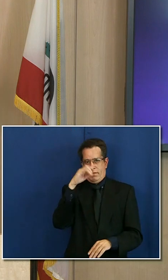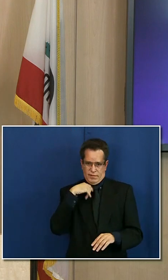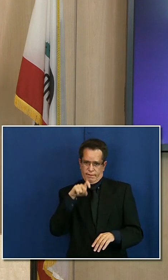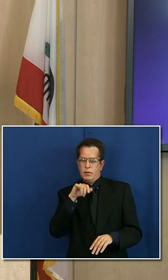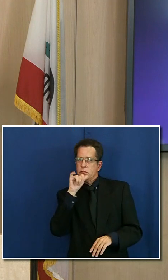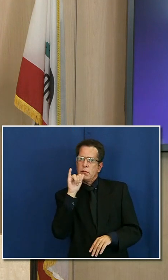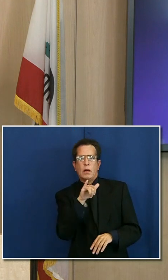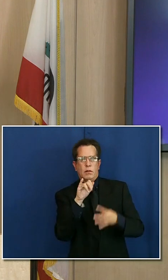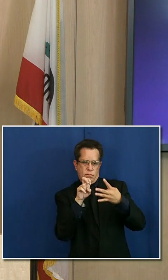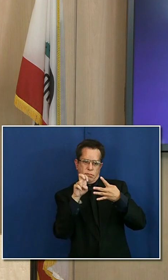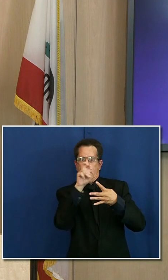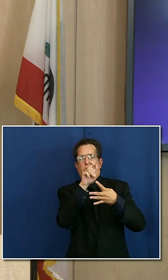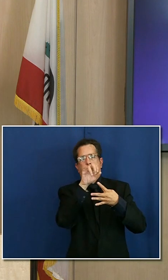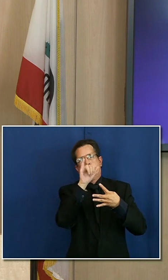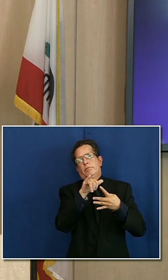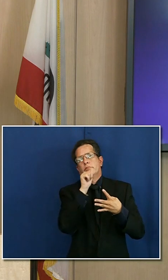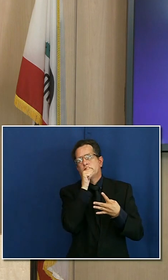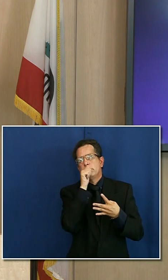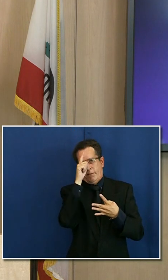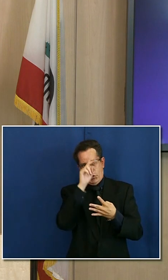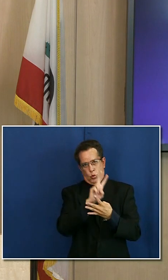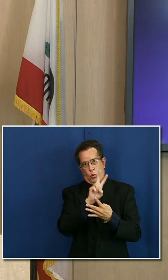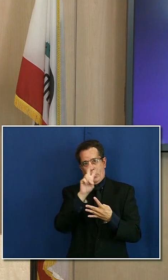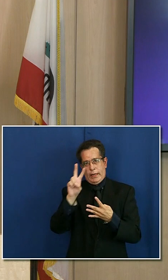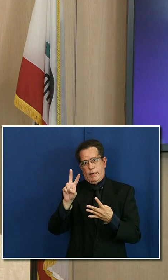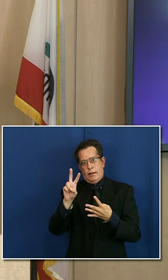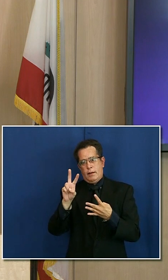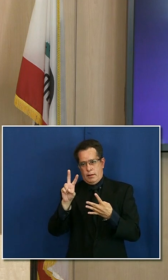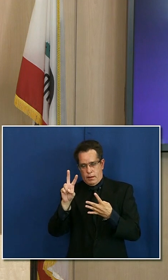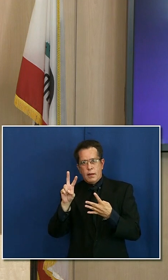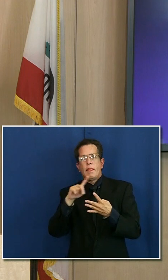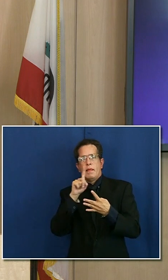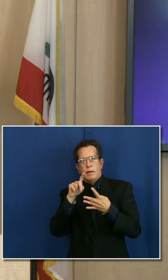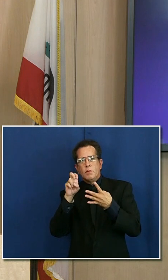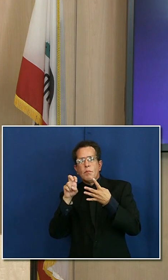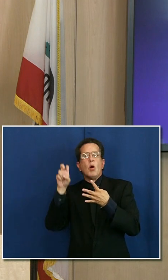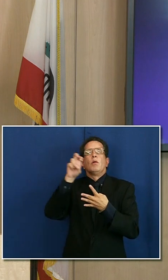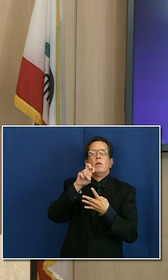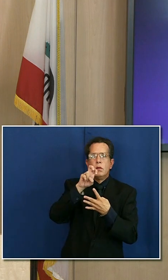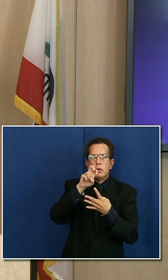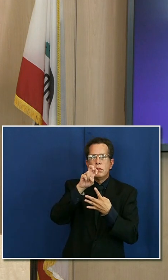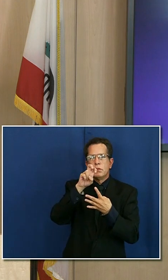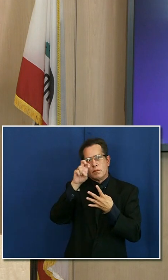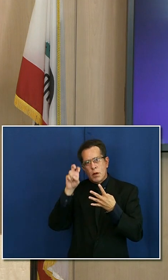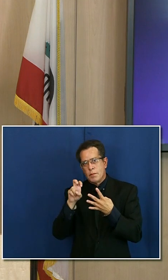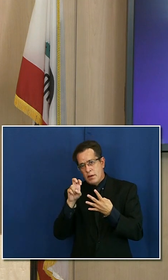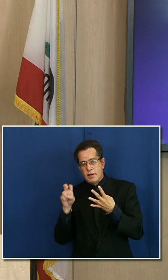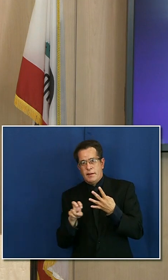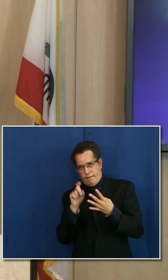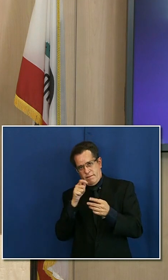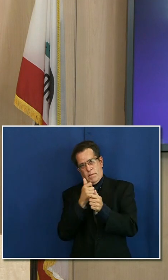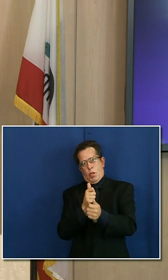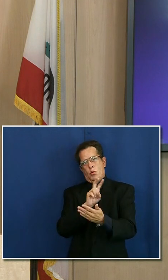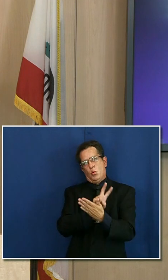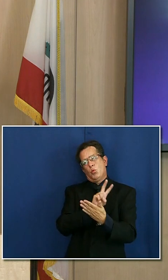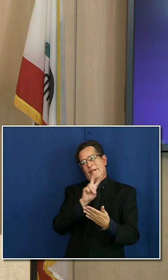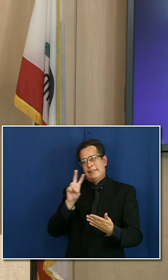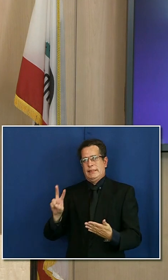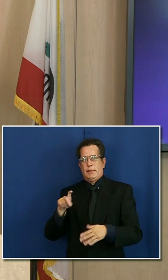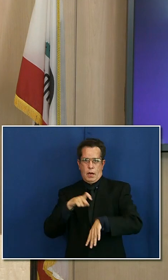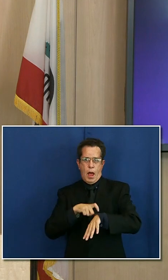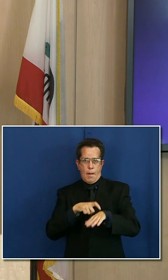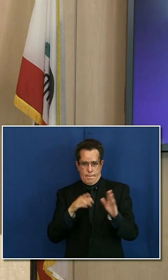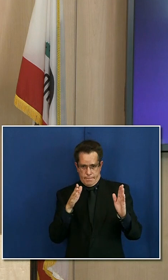consecutive weeks before we would officially move into the purple tier with the changes and restrictions that go with that. If we saw